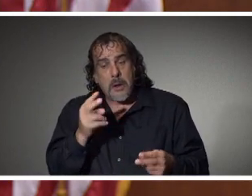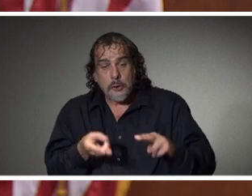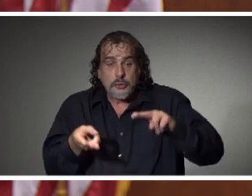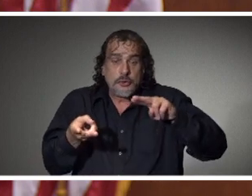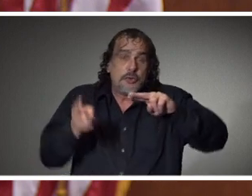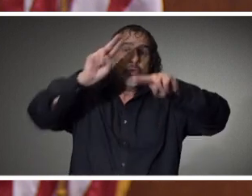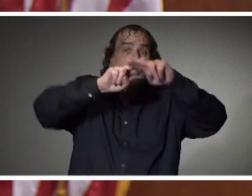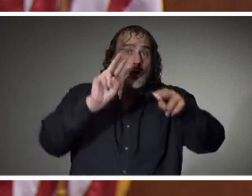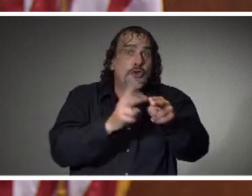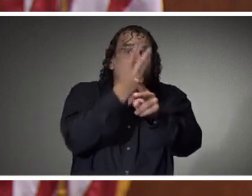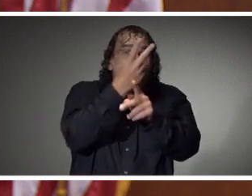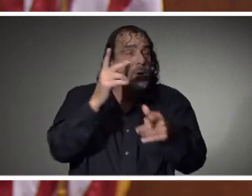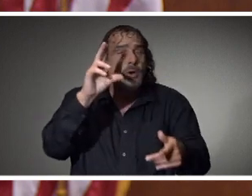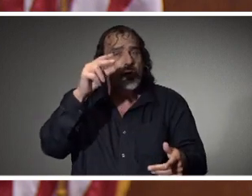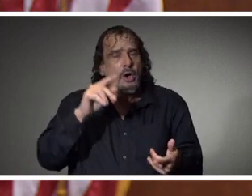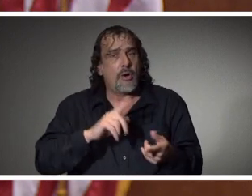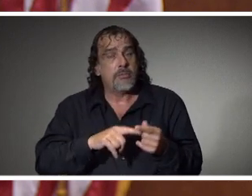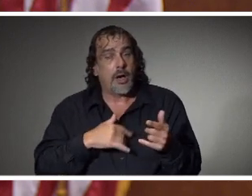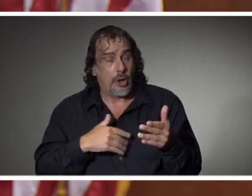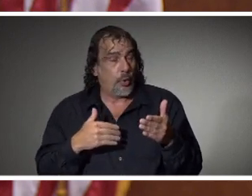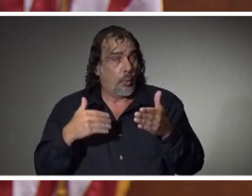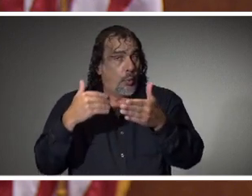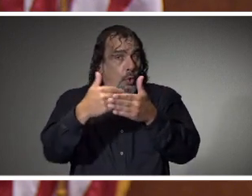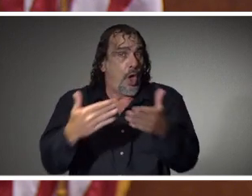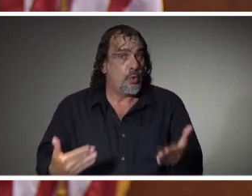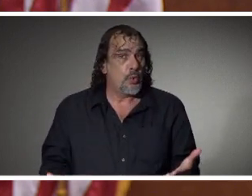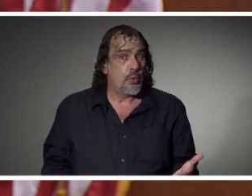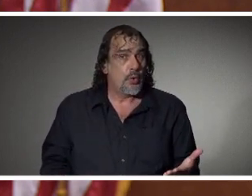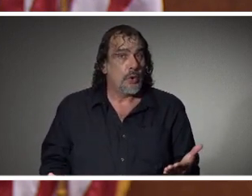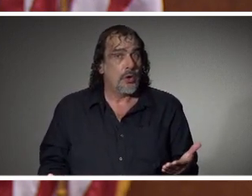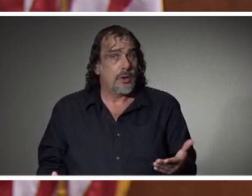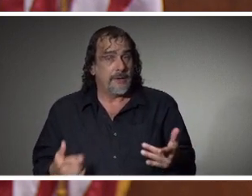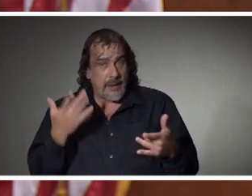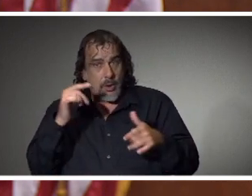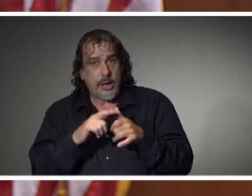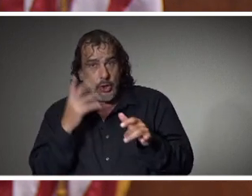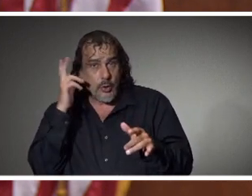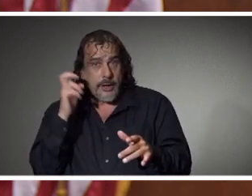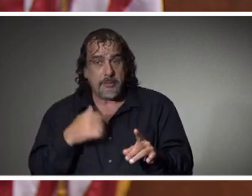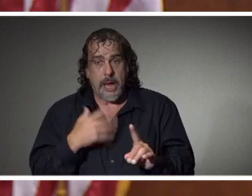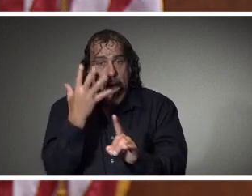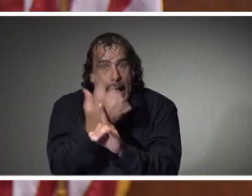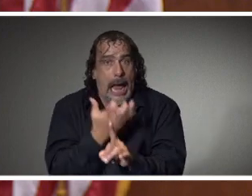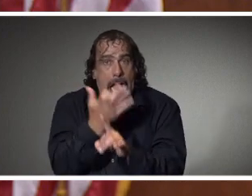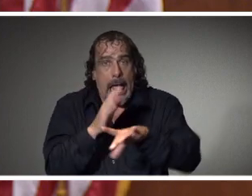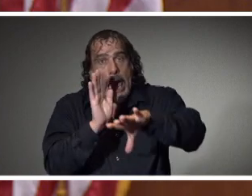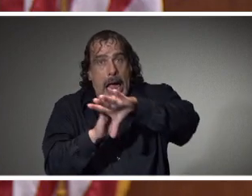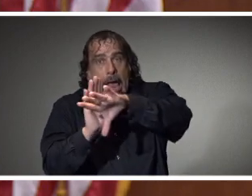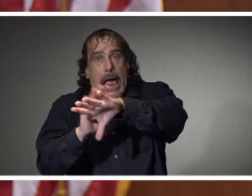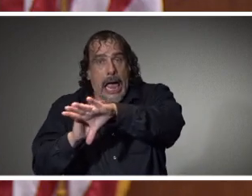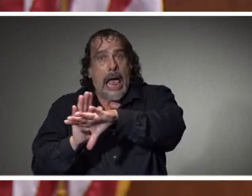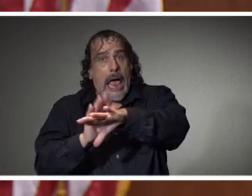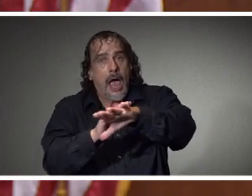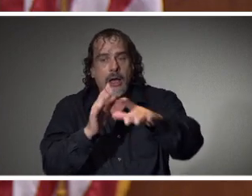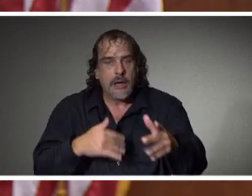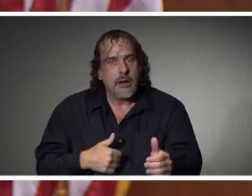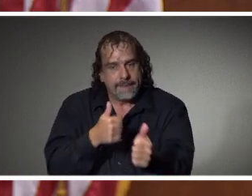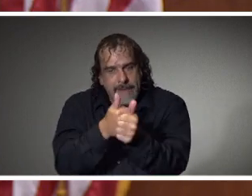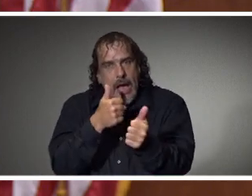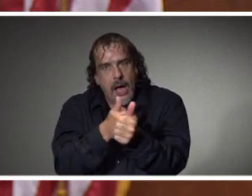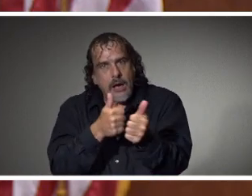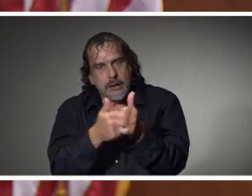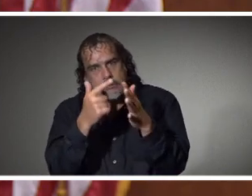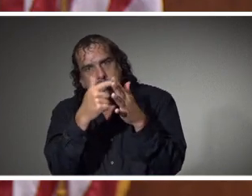in that direction. That's the reason you hear us pleading to our fellow Mississippians to do everything you can